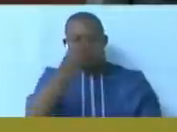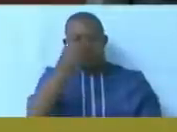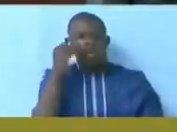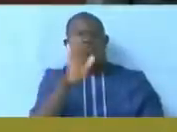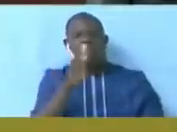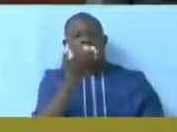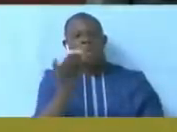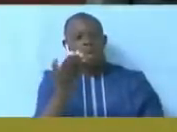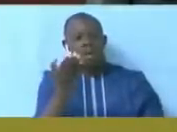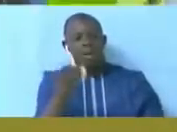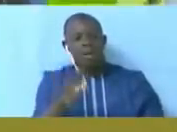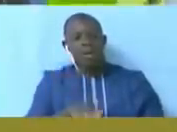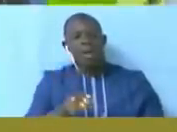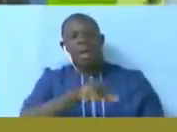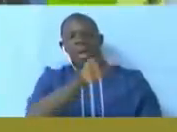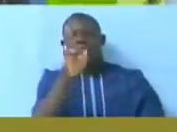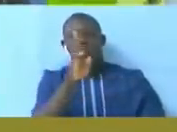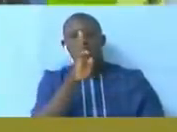and who was behind it